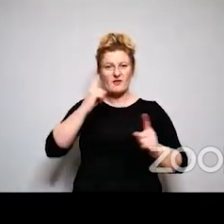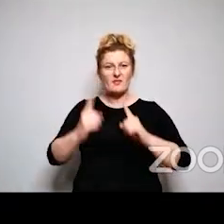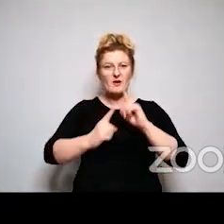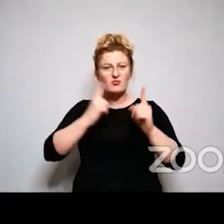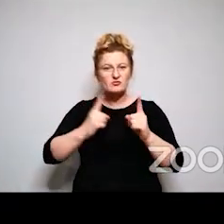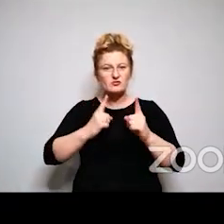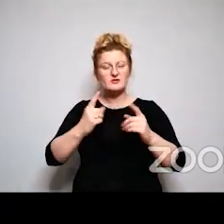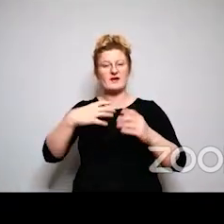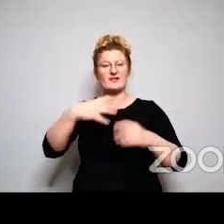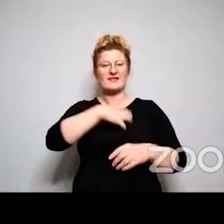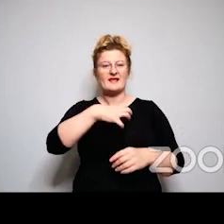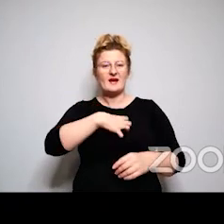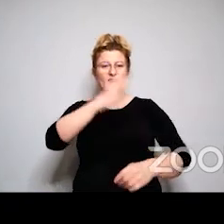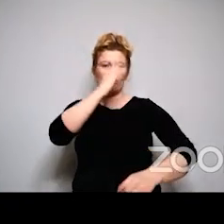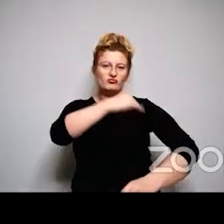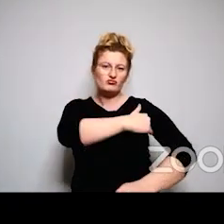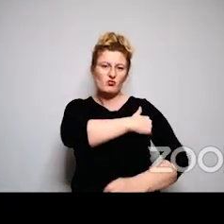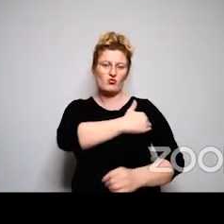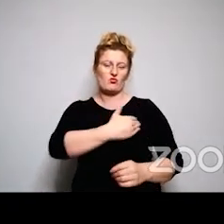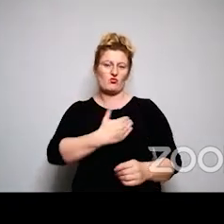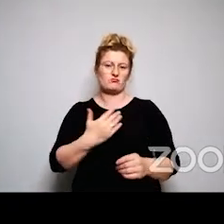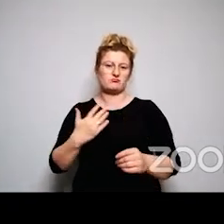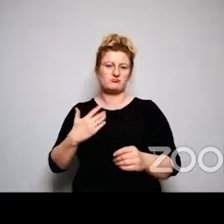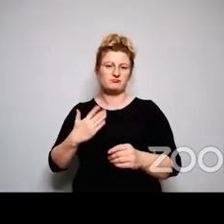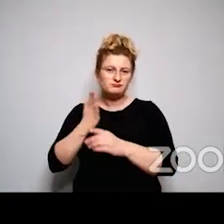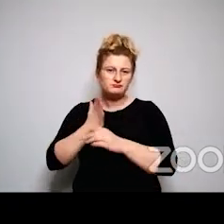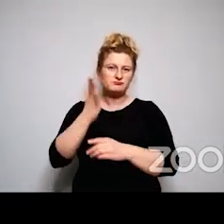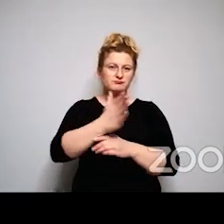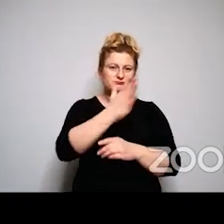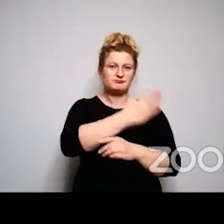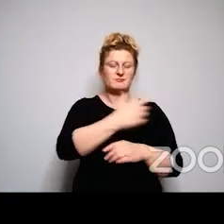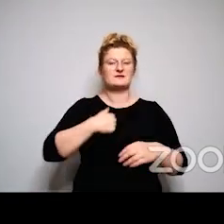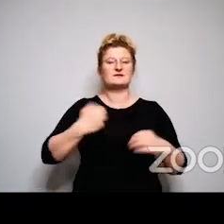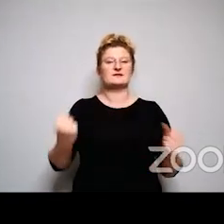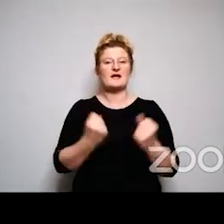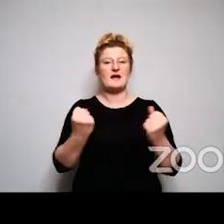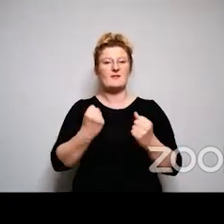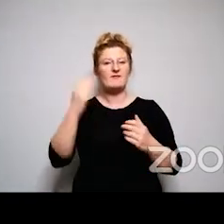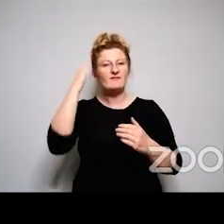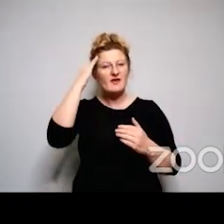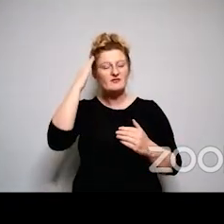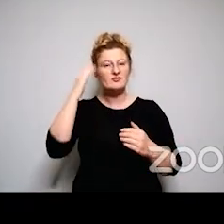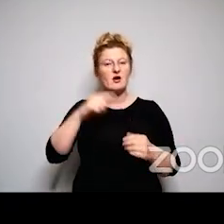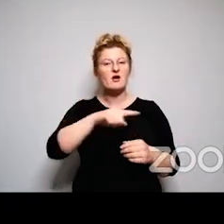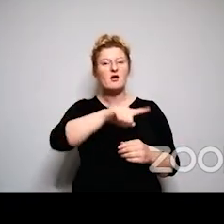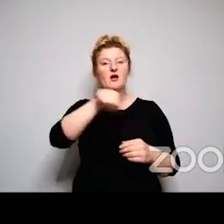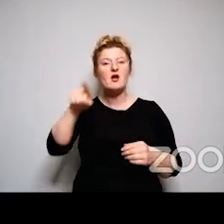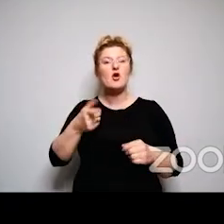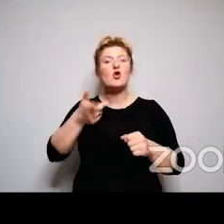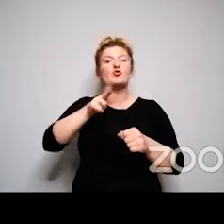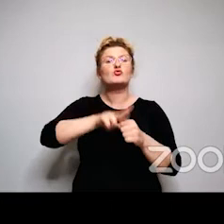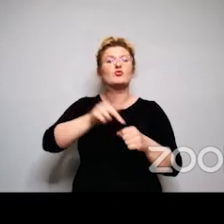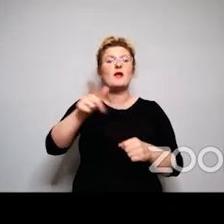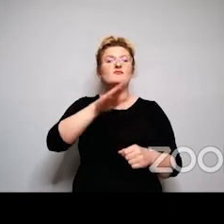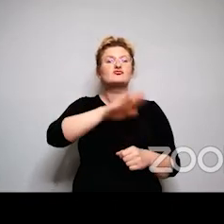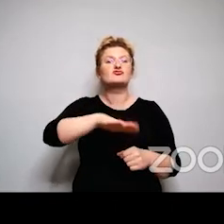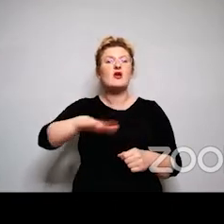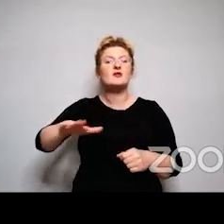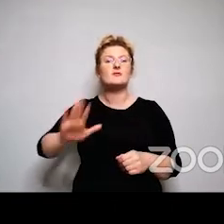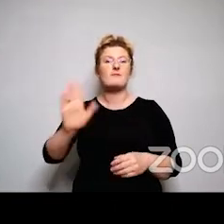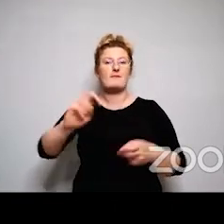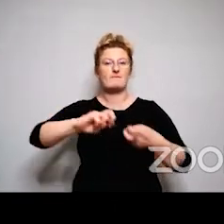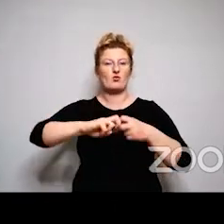who of the children are having more issues. So we identify even cases of